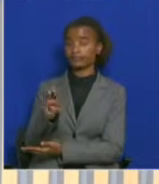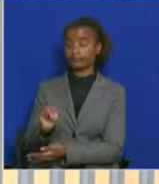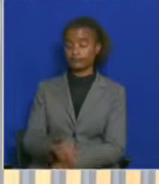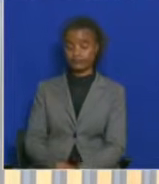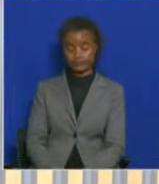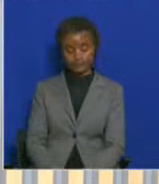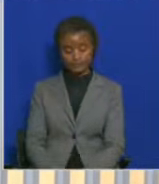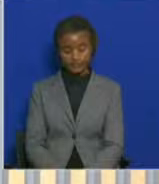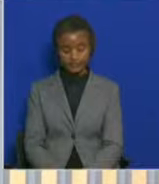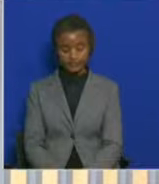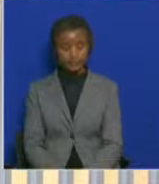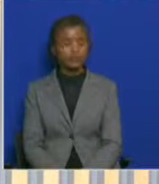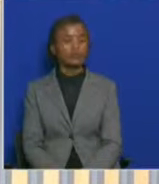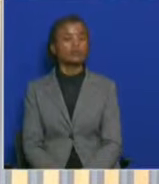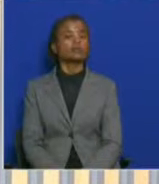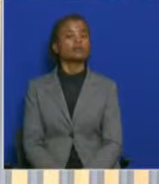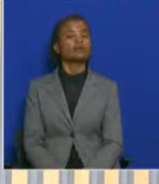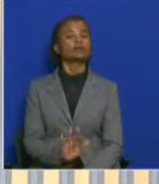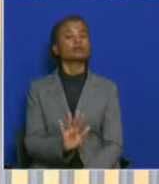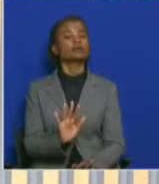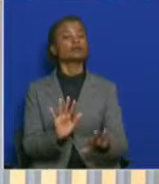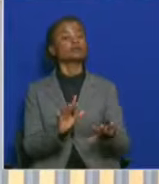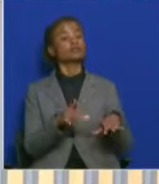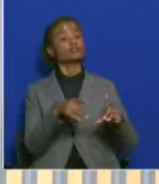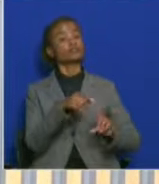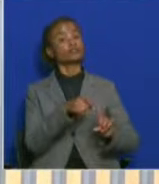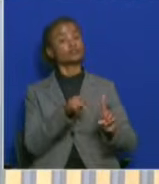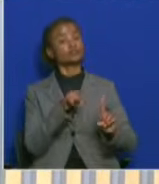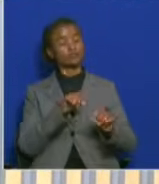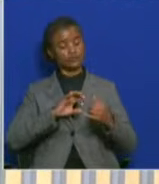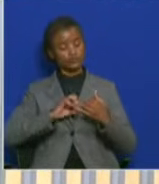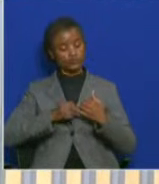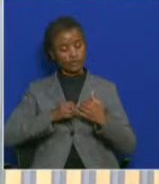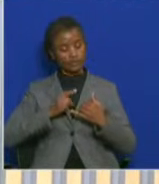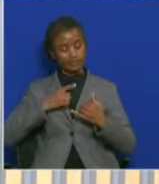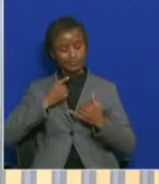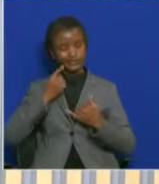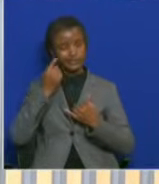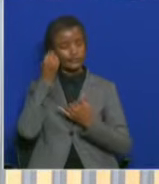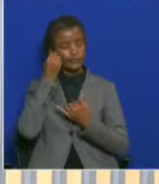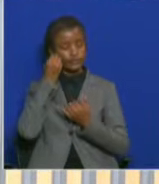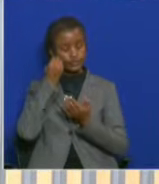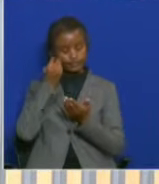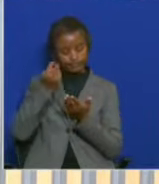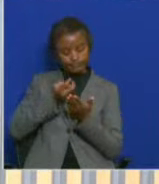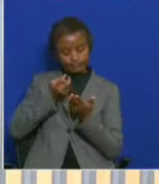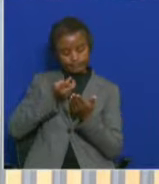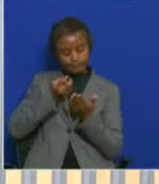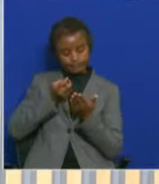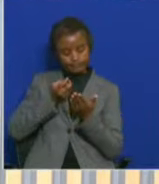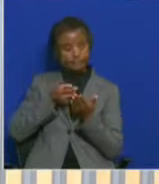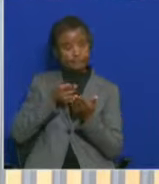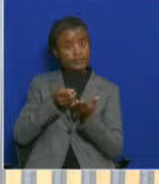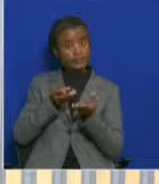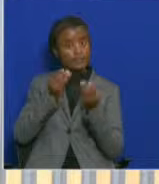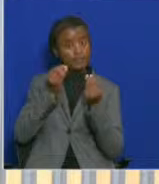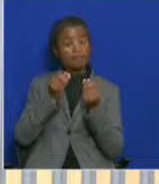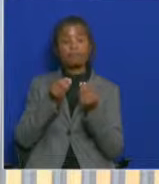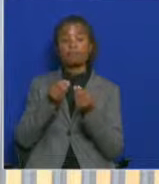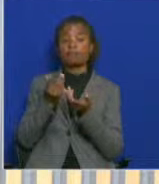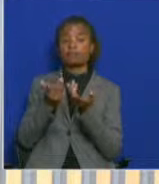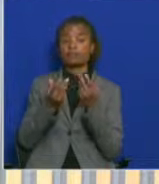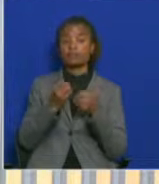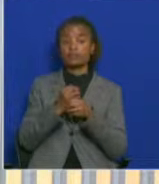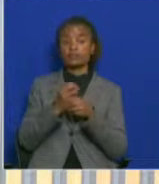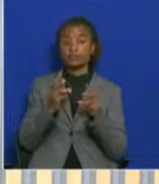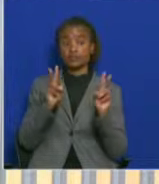Chair, while we're trying to find the information that was requested, I'm going to just begin with the first topic. Can I do this because I have his founding